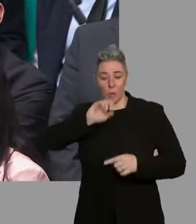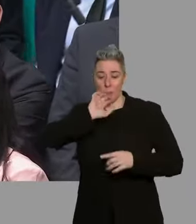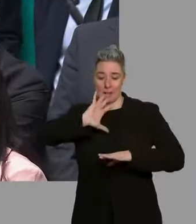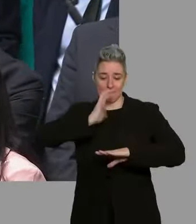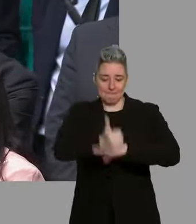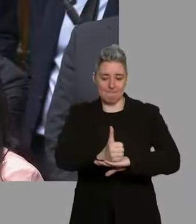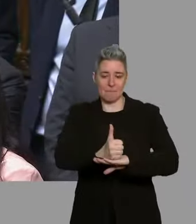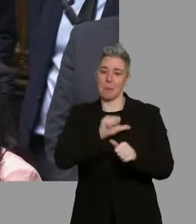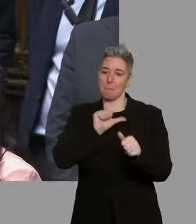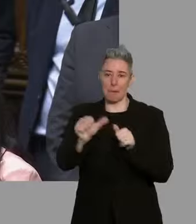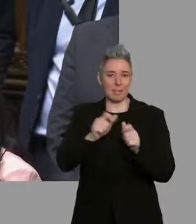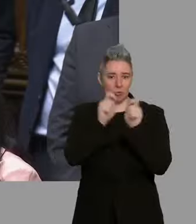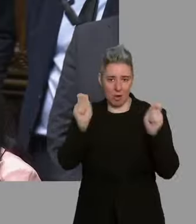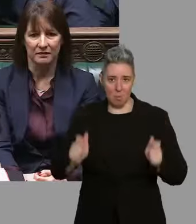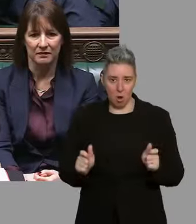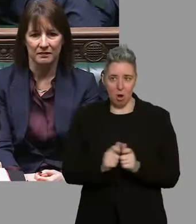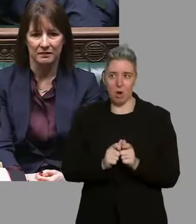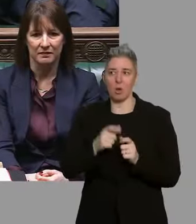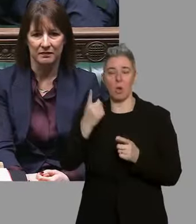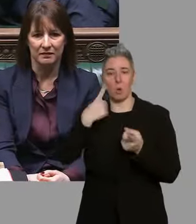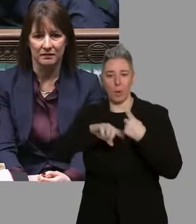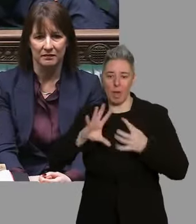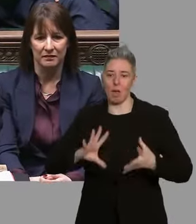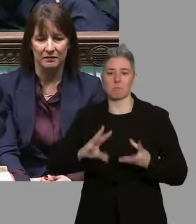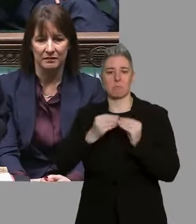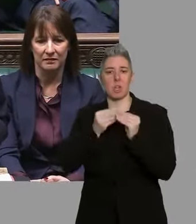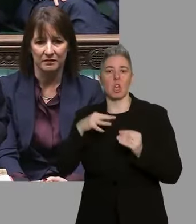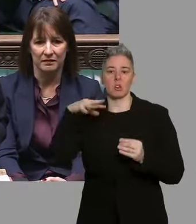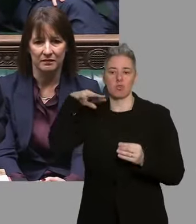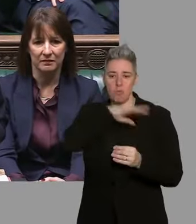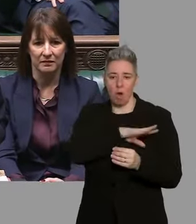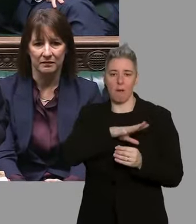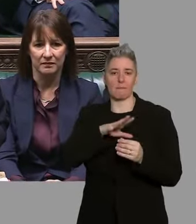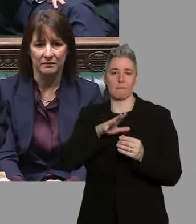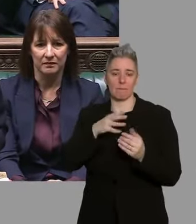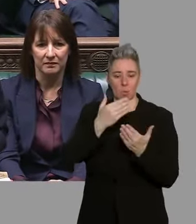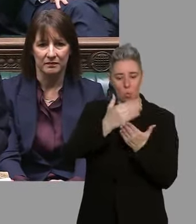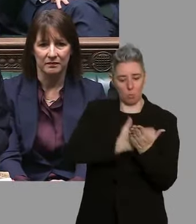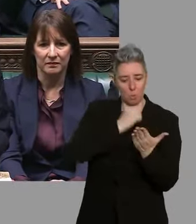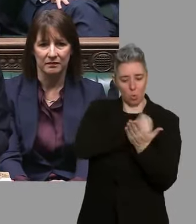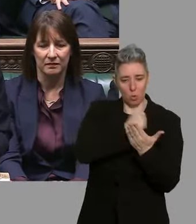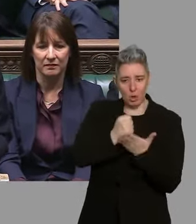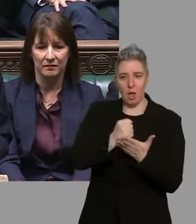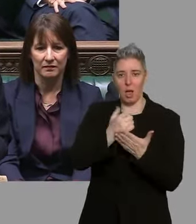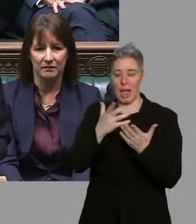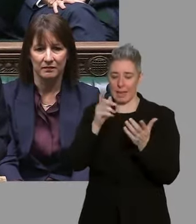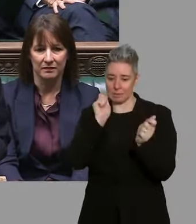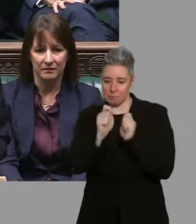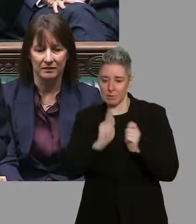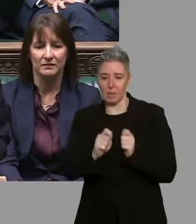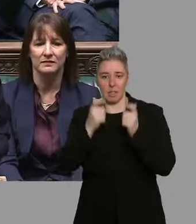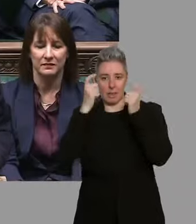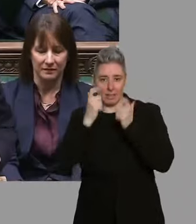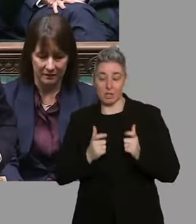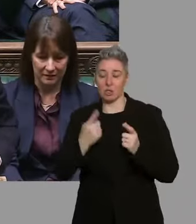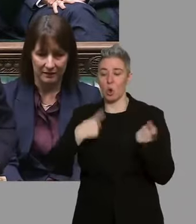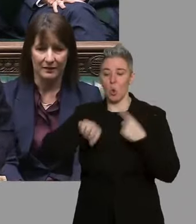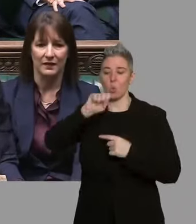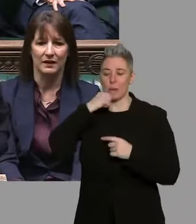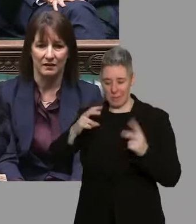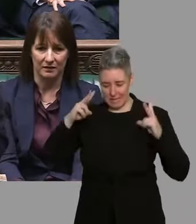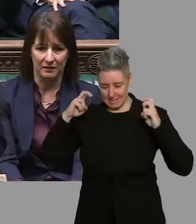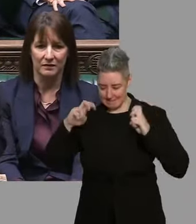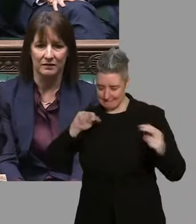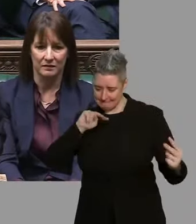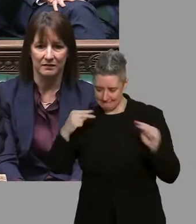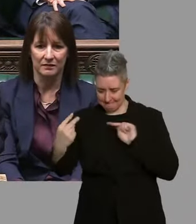and replacement legislation, and we will look at every conceivable way to prevent these types of cases claiming